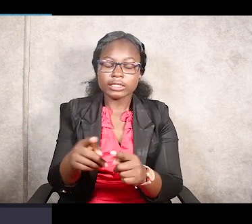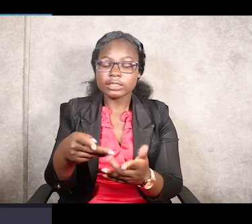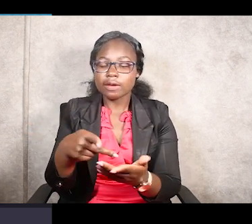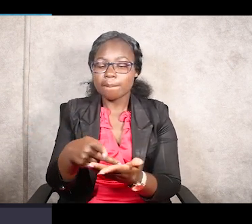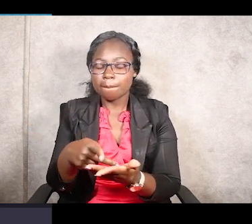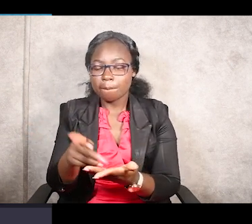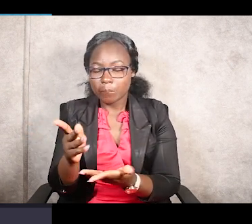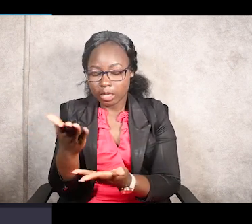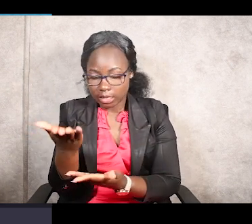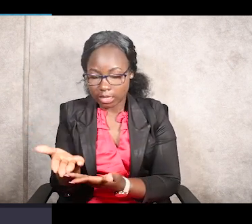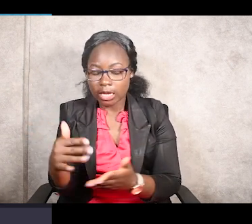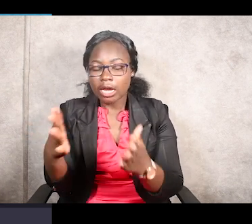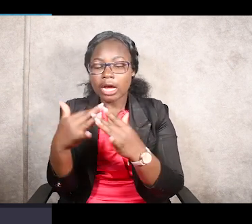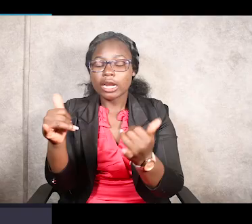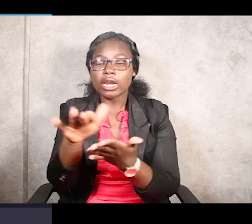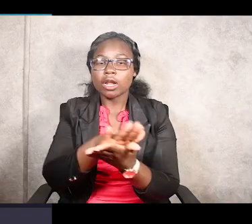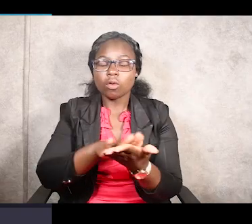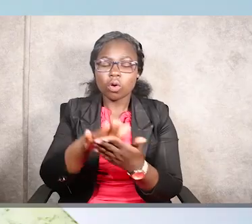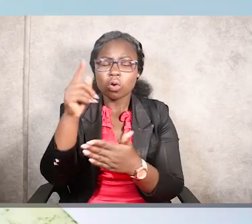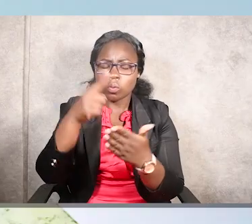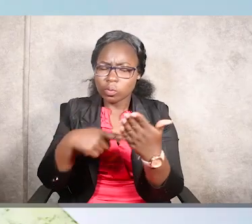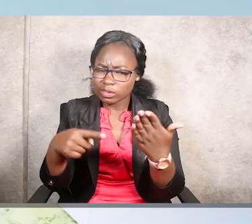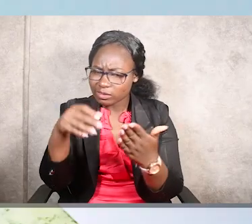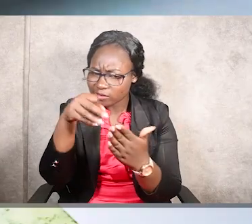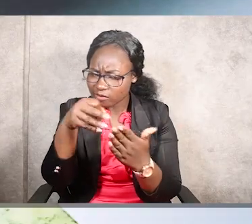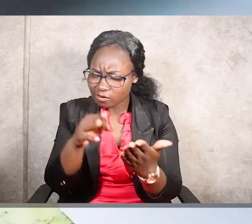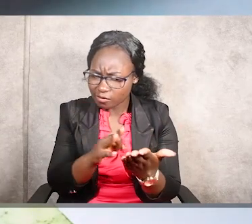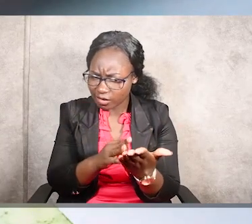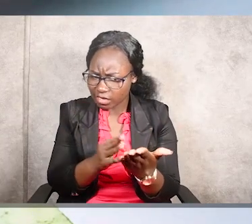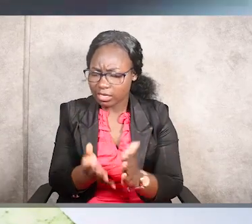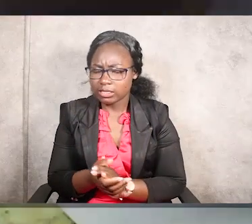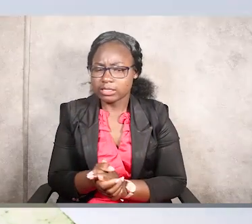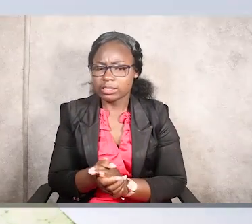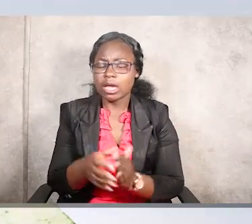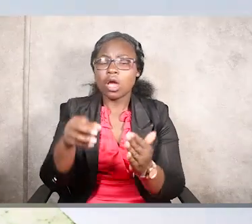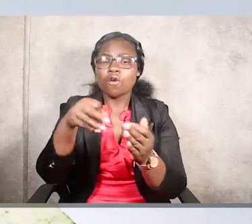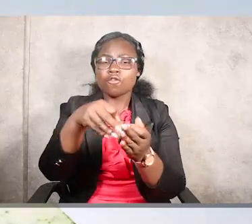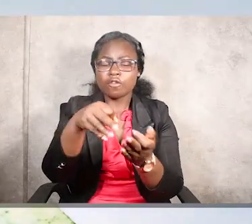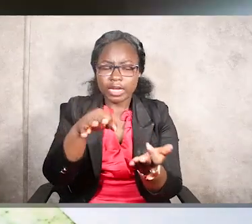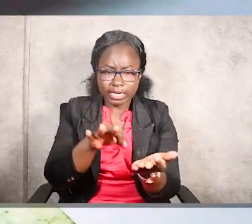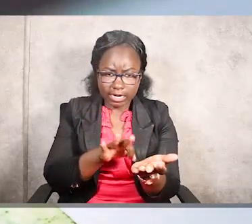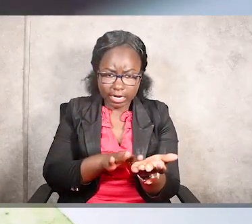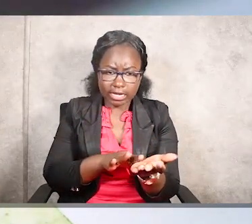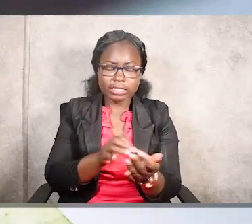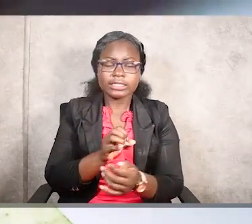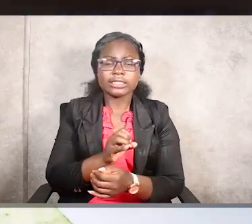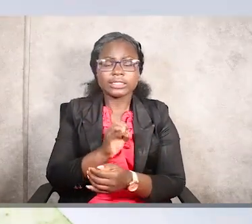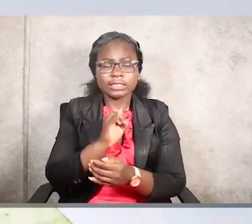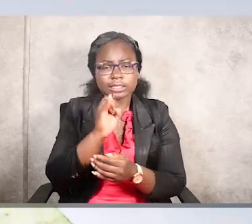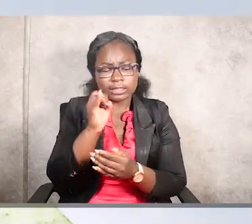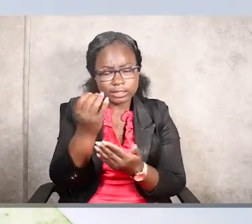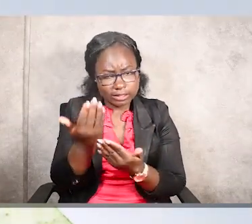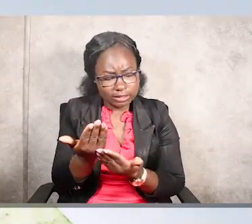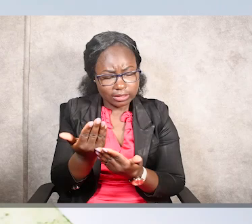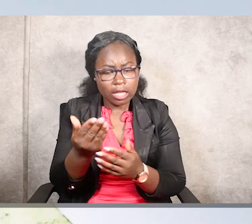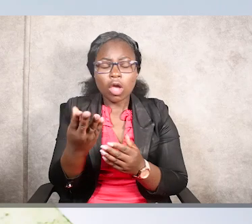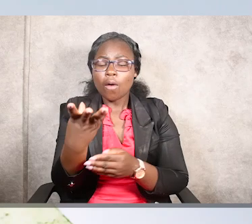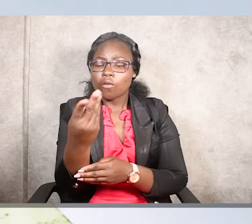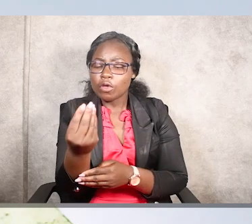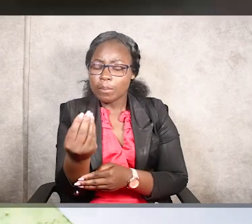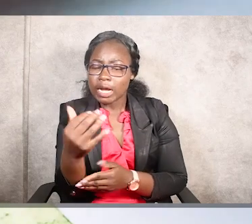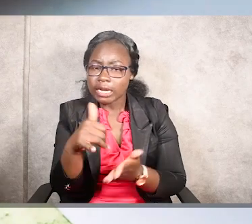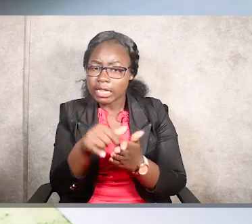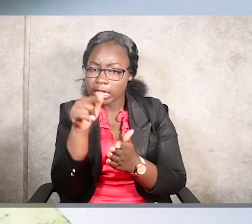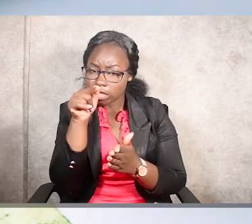markets. So basically, what is finance? Finance is the money that you